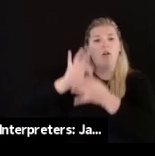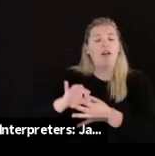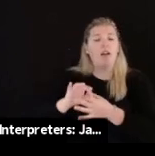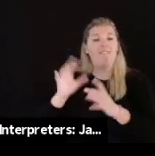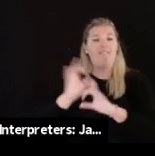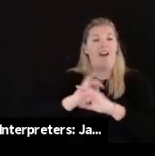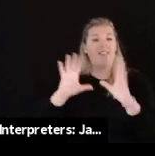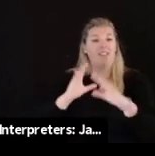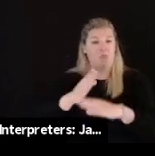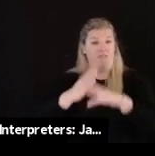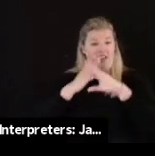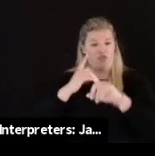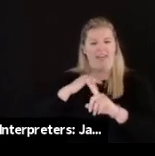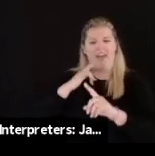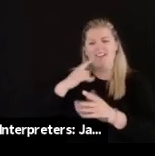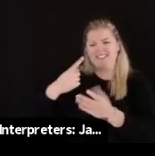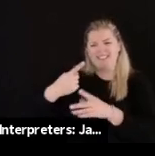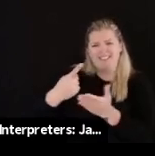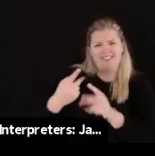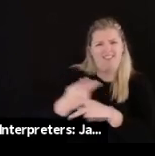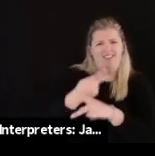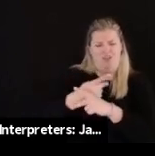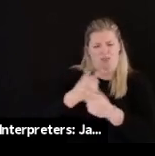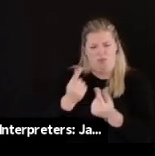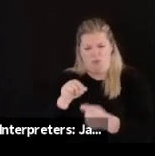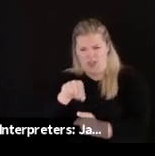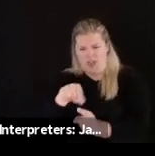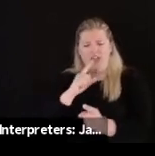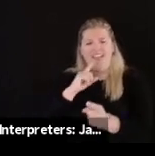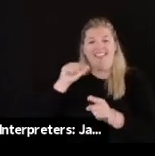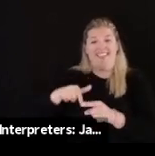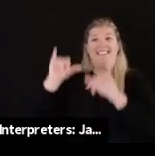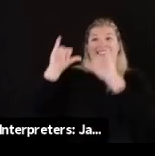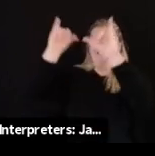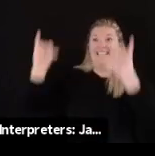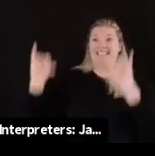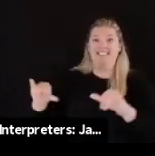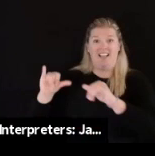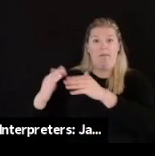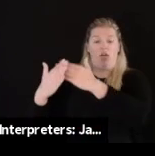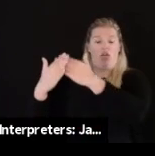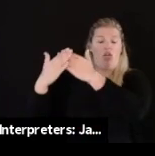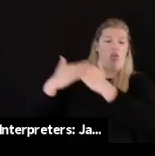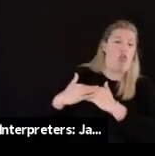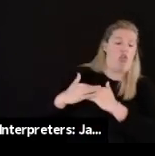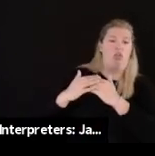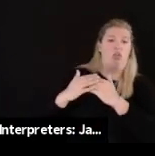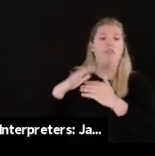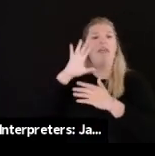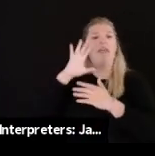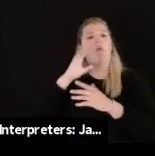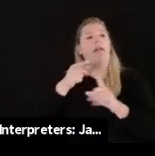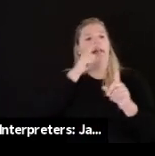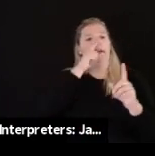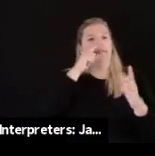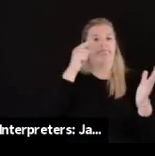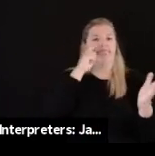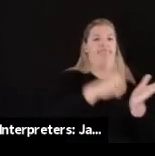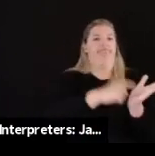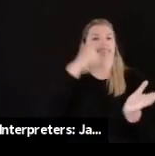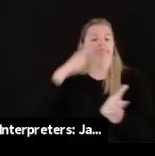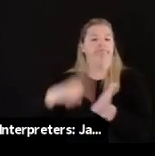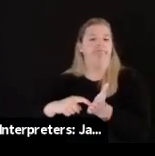prevention through a lens where dismantling oppressive institutions that disproportionately target and systematically